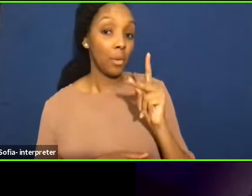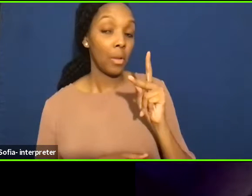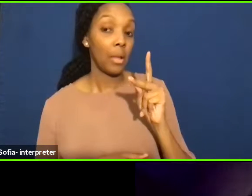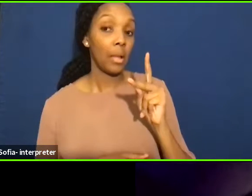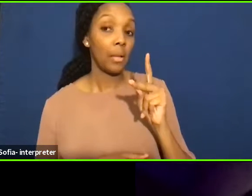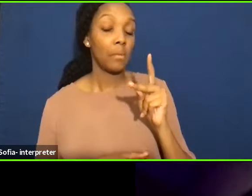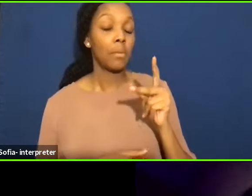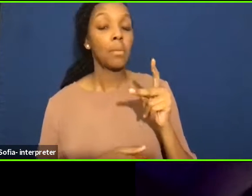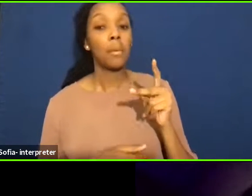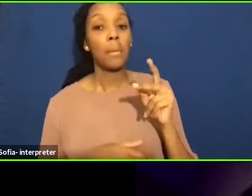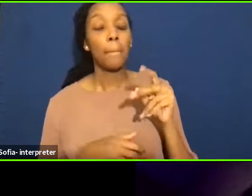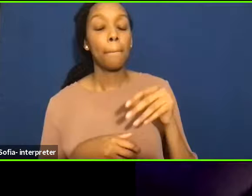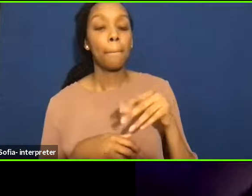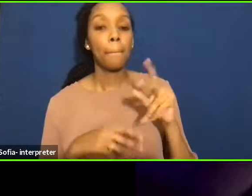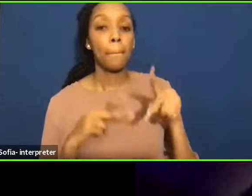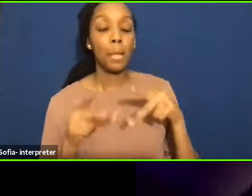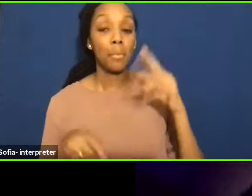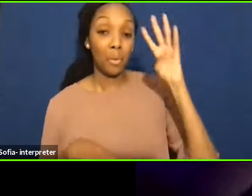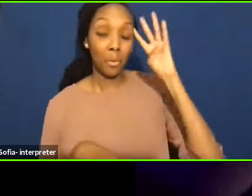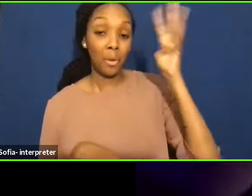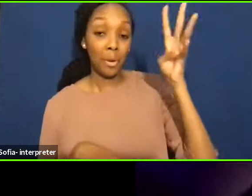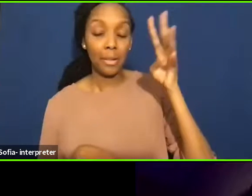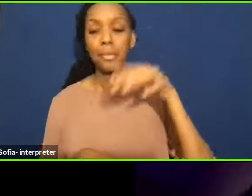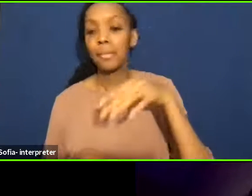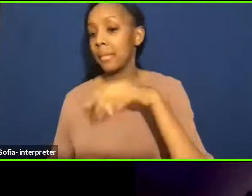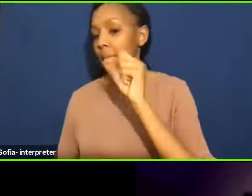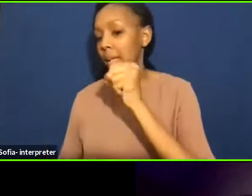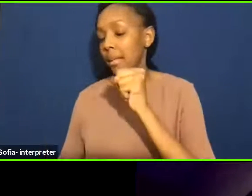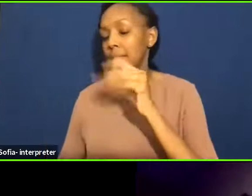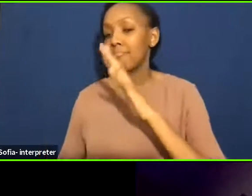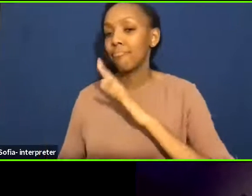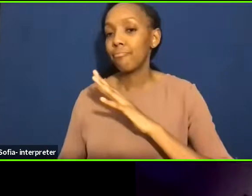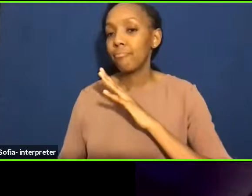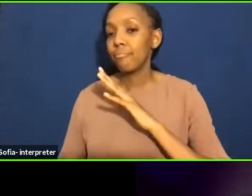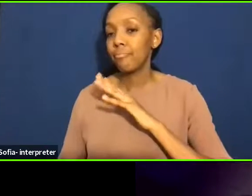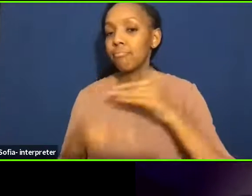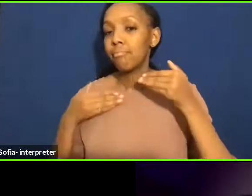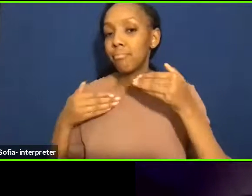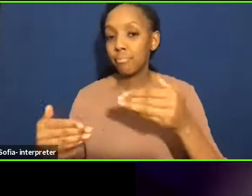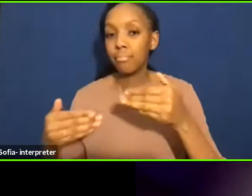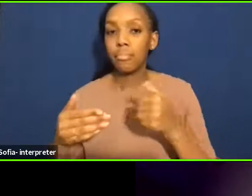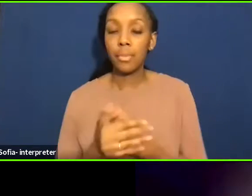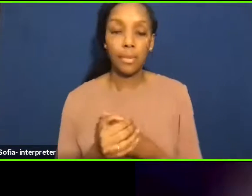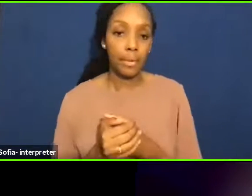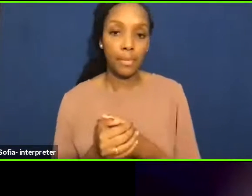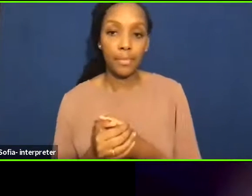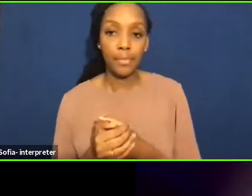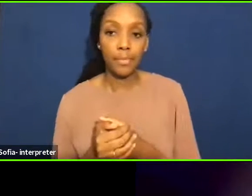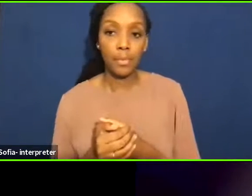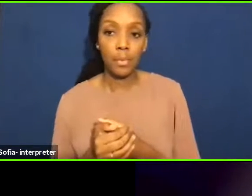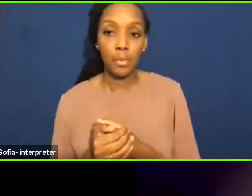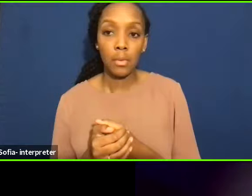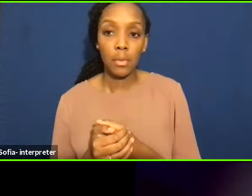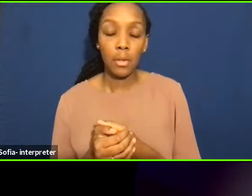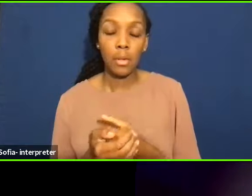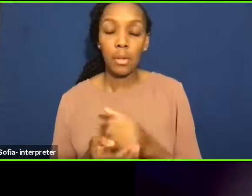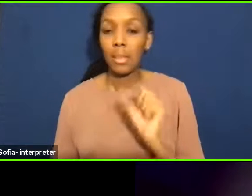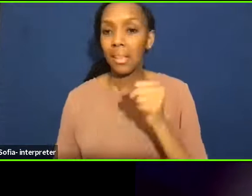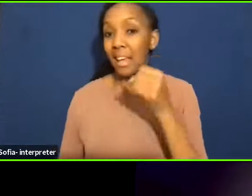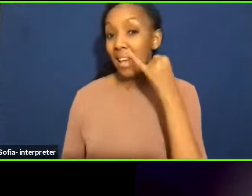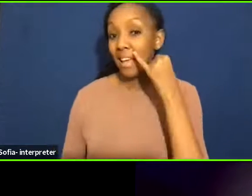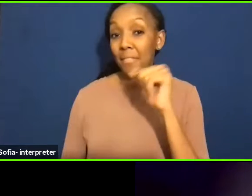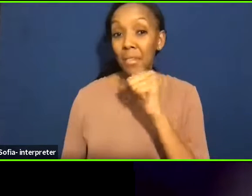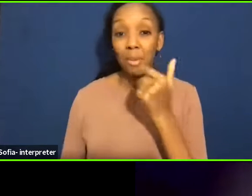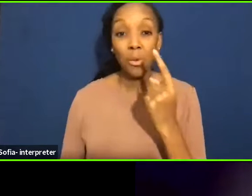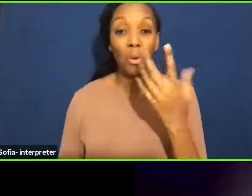the piece? Yeah, definitely. Go ahead. Okay. I will. If- Yeah, if anybody else wants